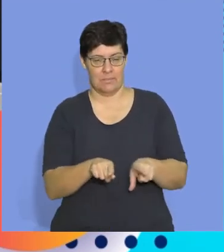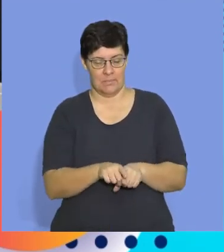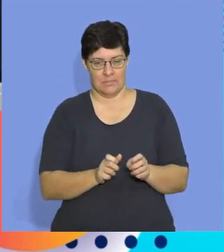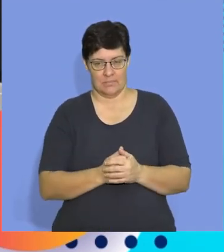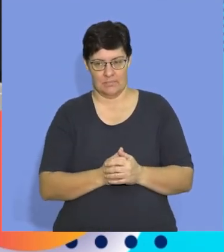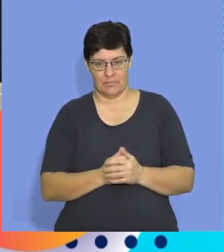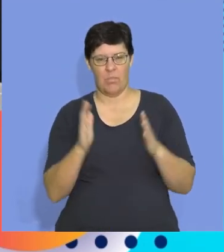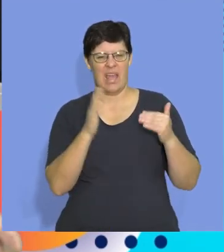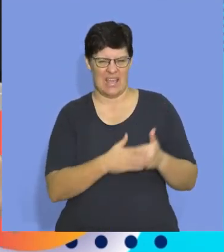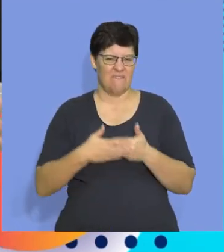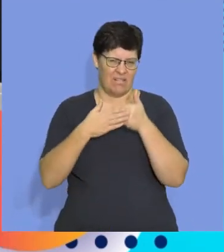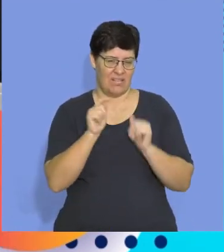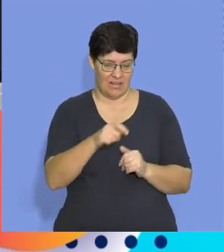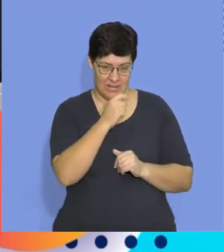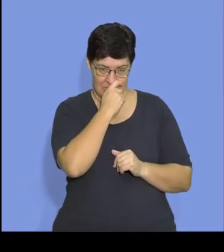just be careful with that one.